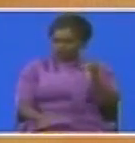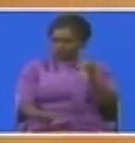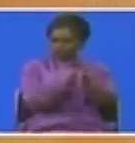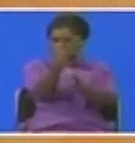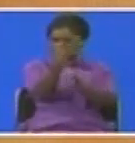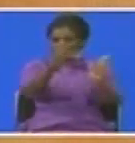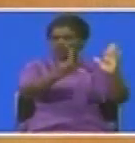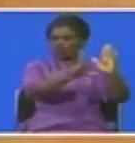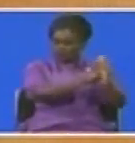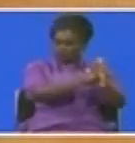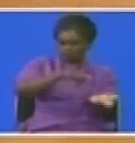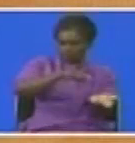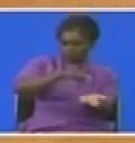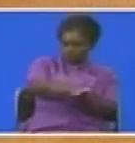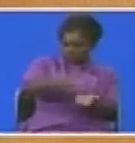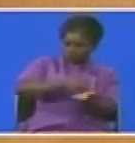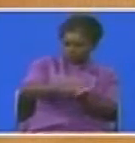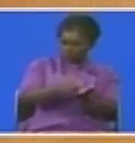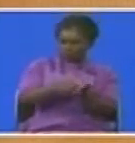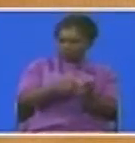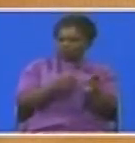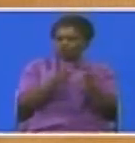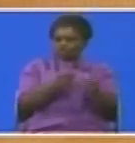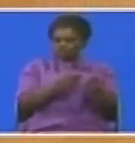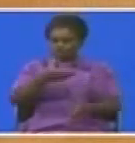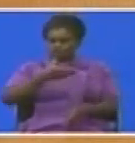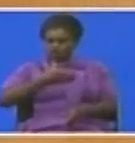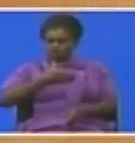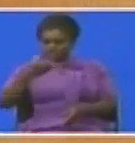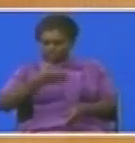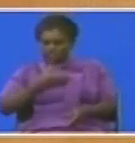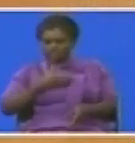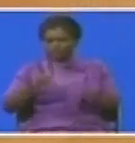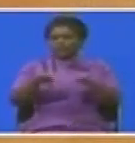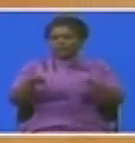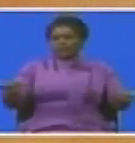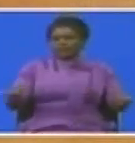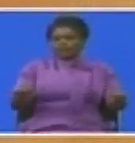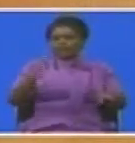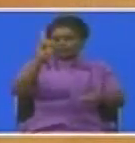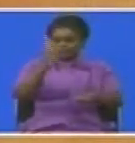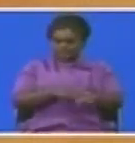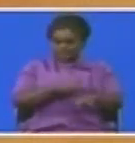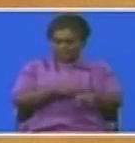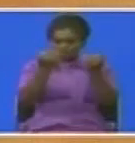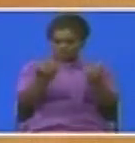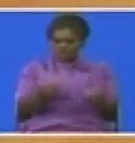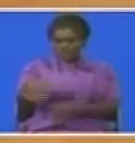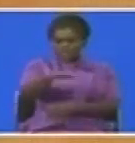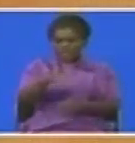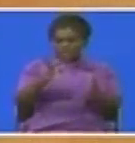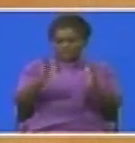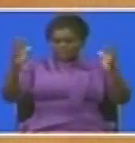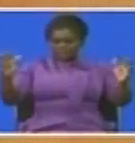sheria zitakazochapishwa ili kutoa mwongozo wa umiliki na uwekezaji kwenye miradi itakayohitaji